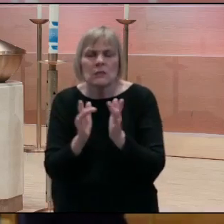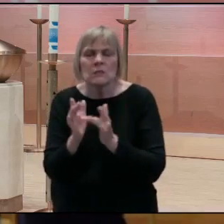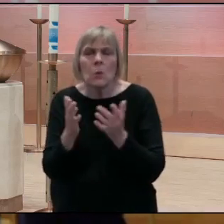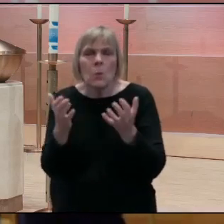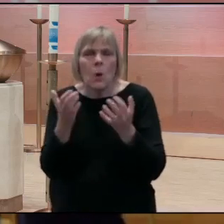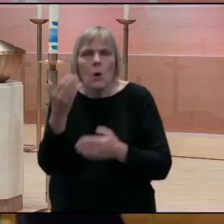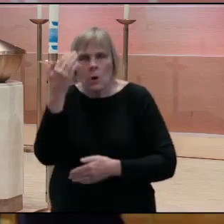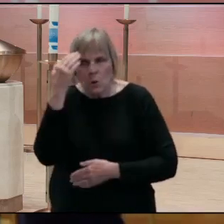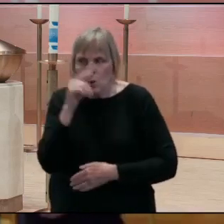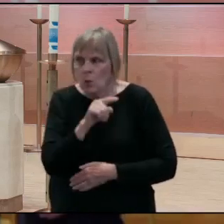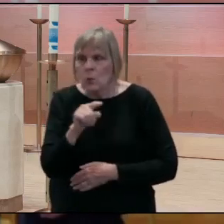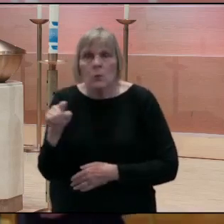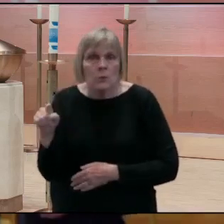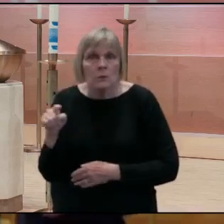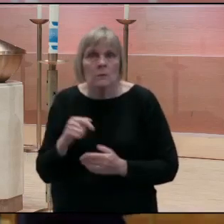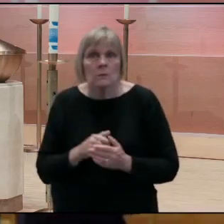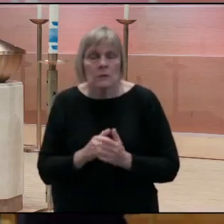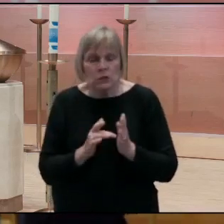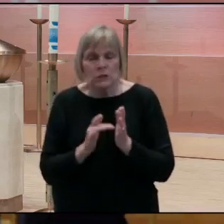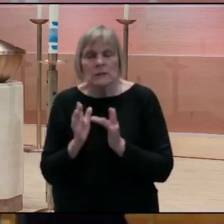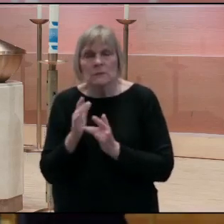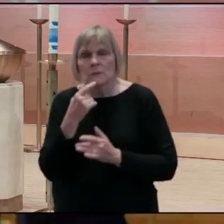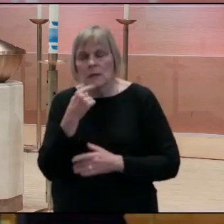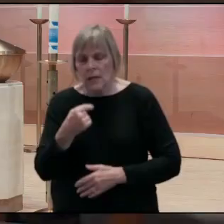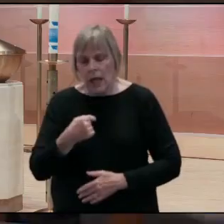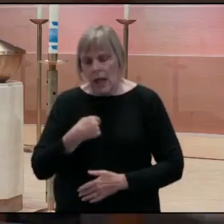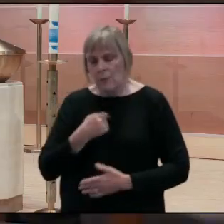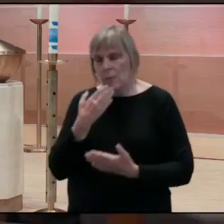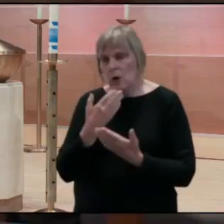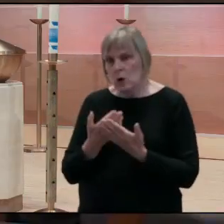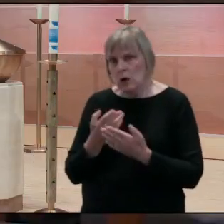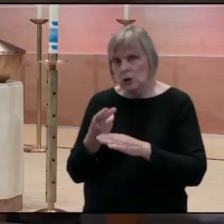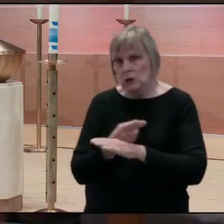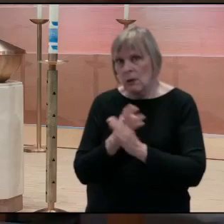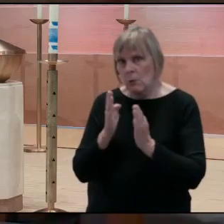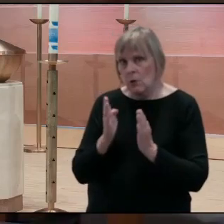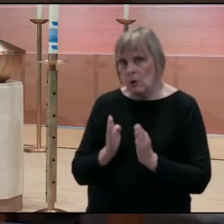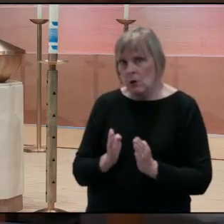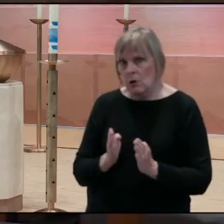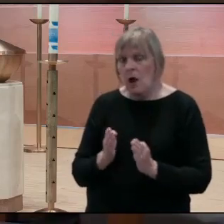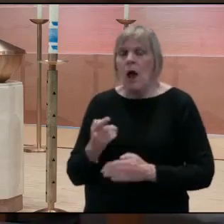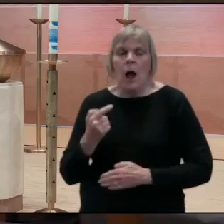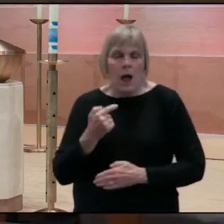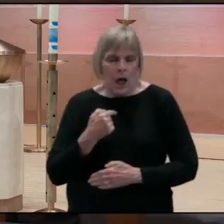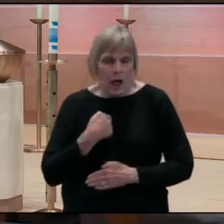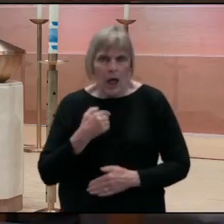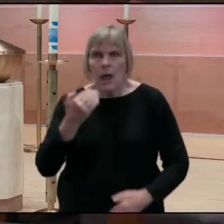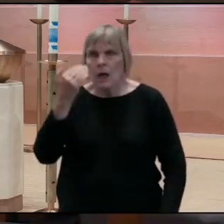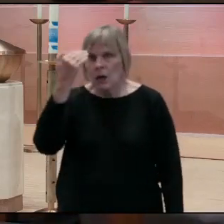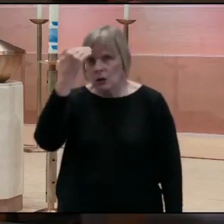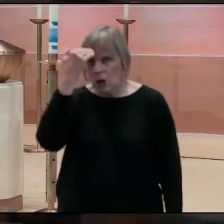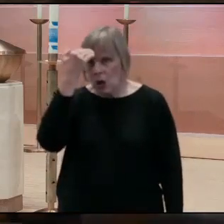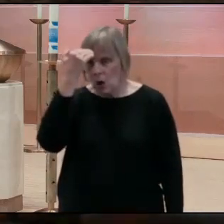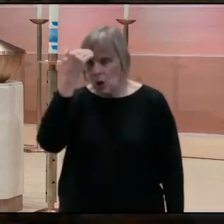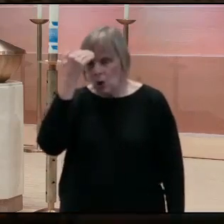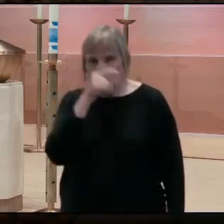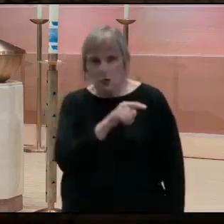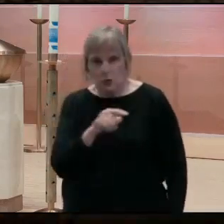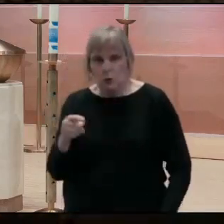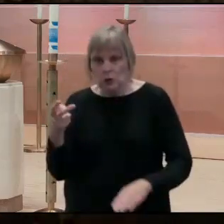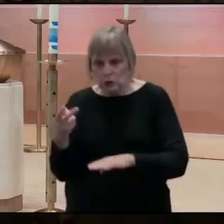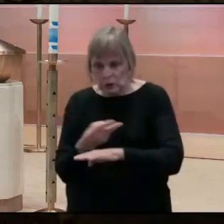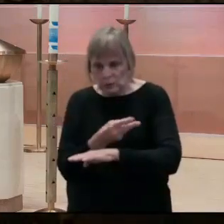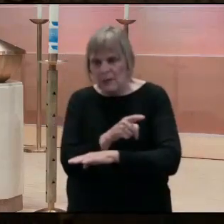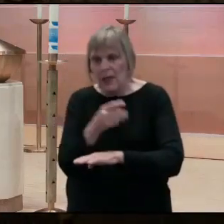you. He says, I am the good shepherd. I know my own sheep, and they know